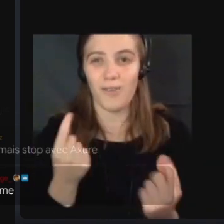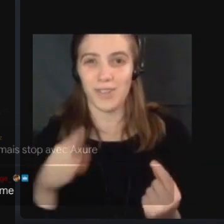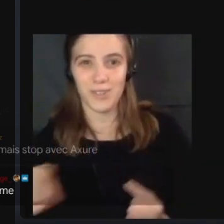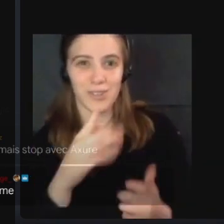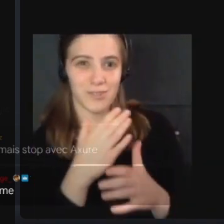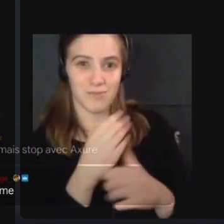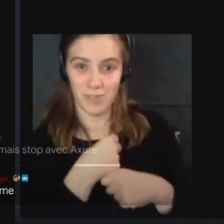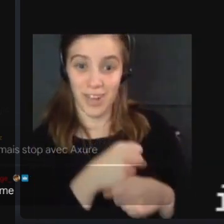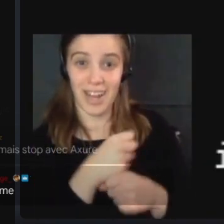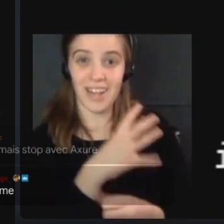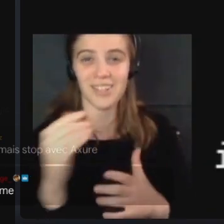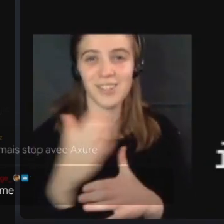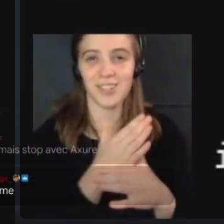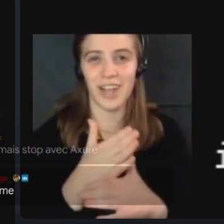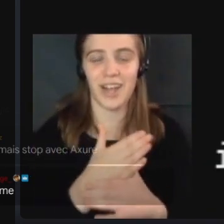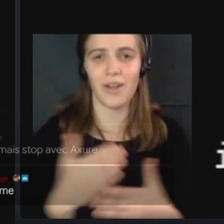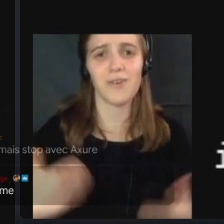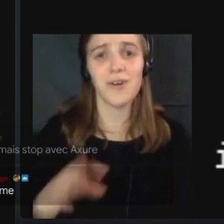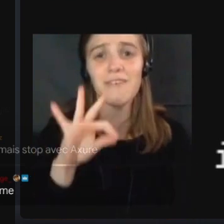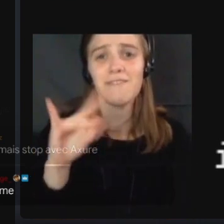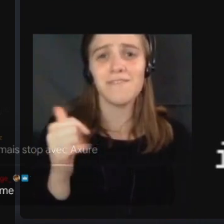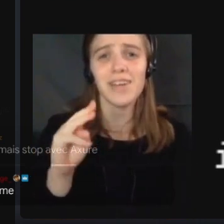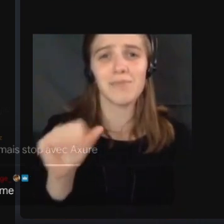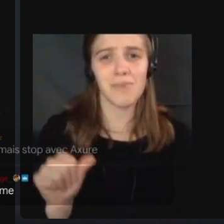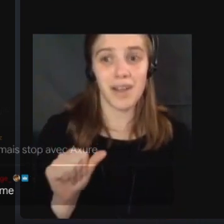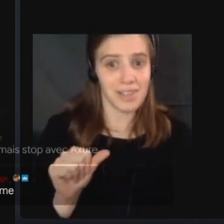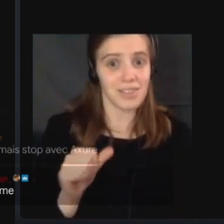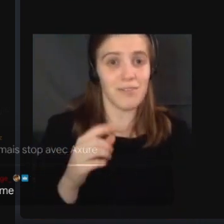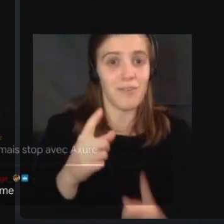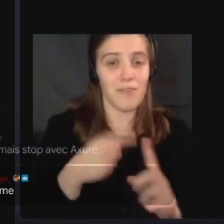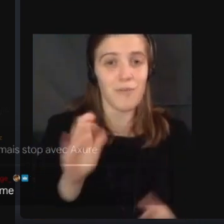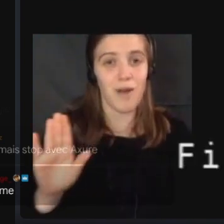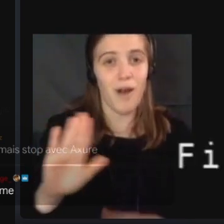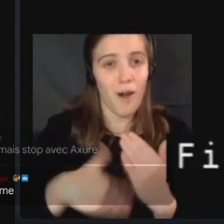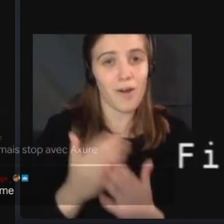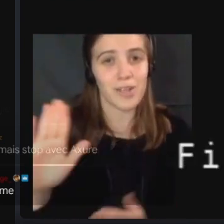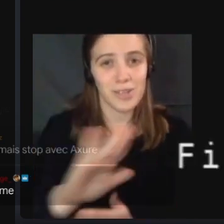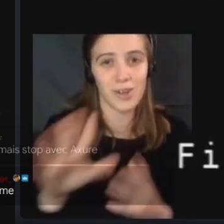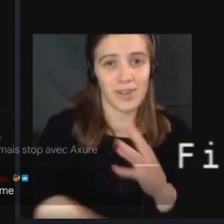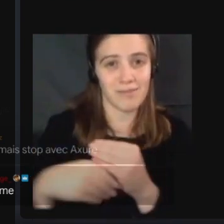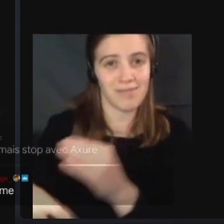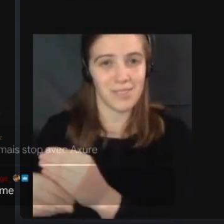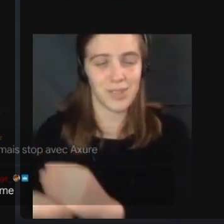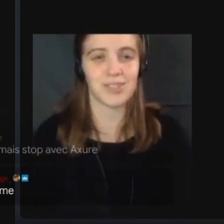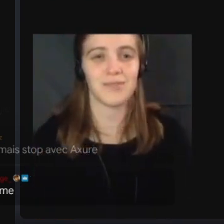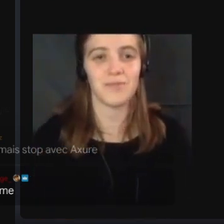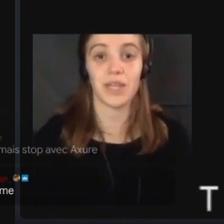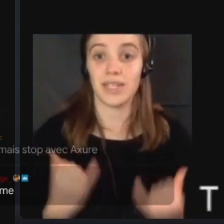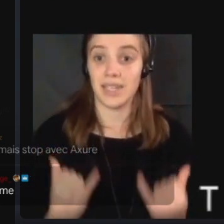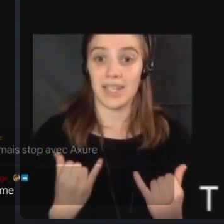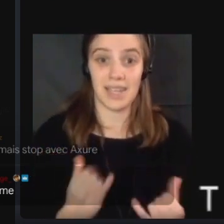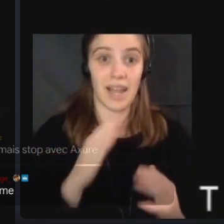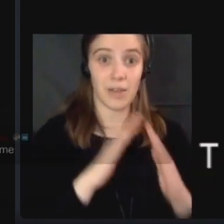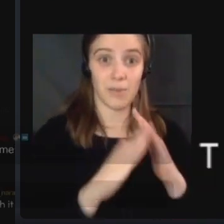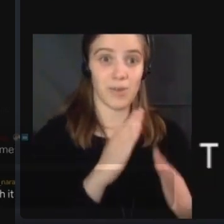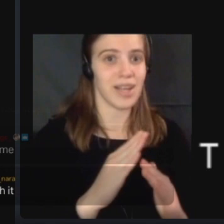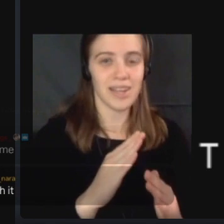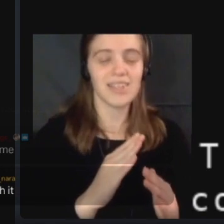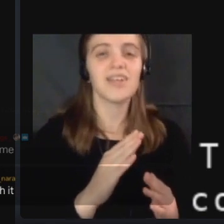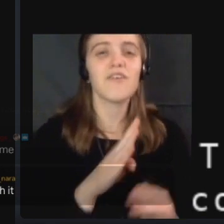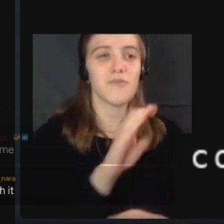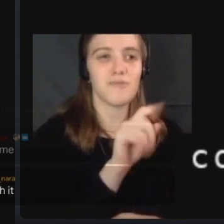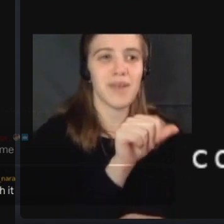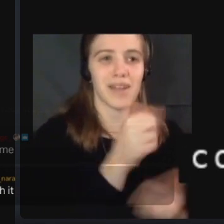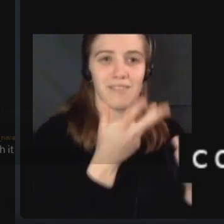not be Figma without all of your contributions. Today, we're bringing Figma community out of beta, and we're making it possible for anyone to